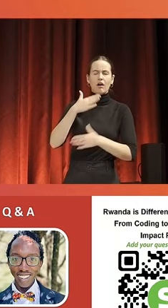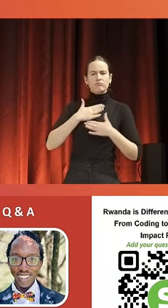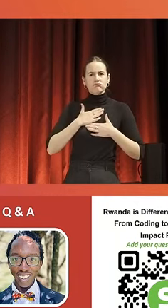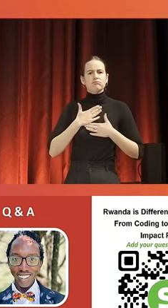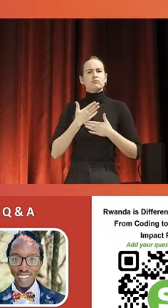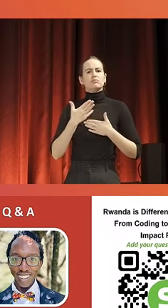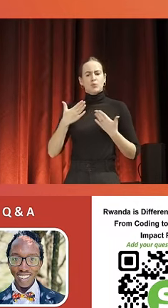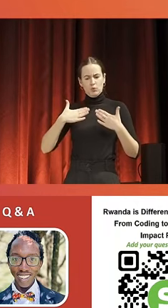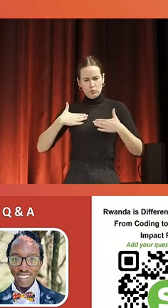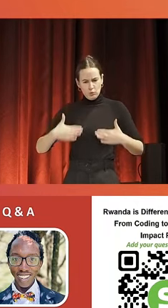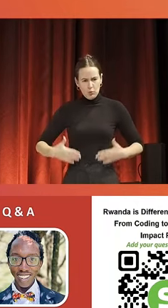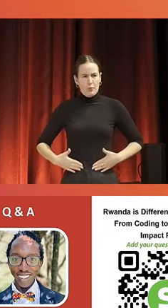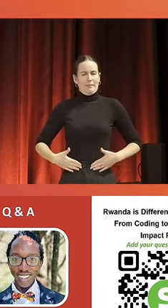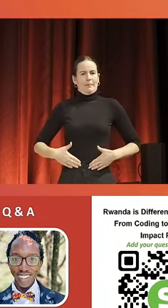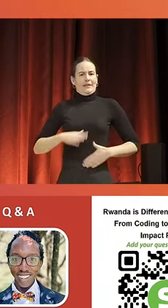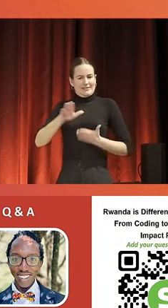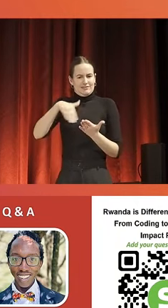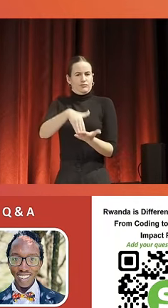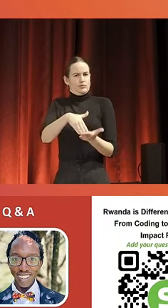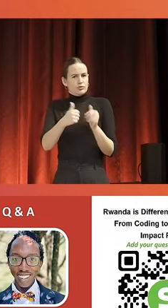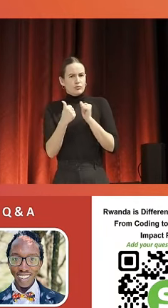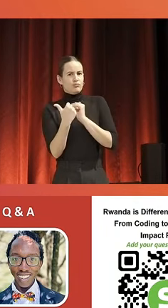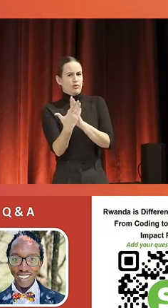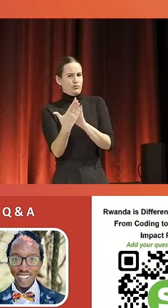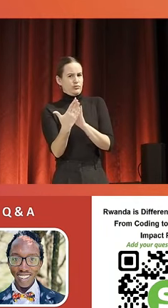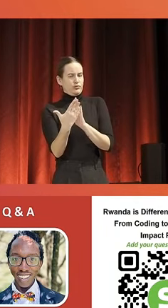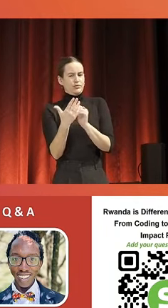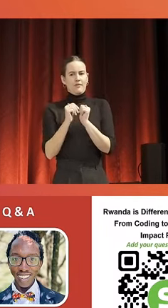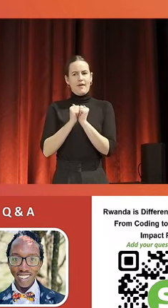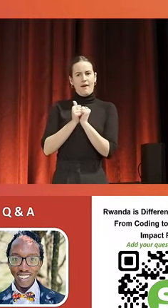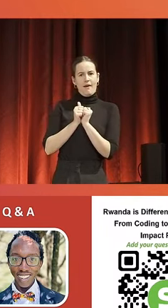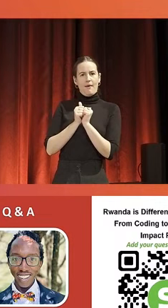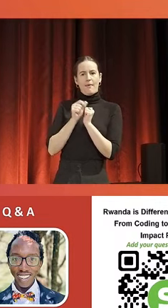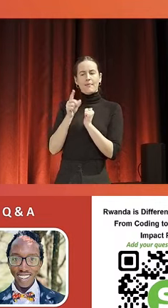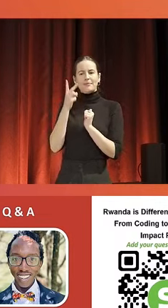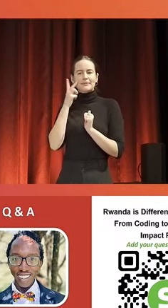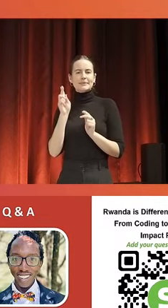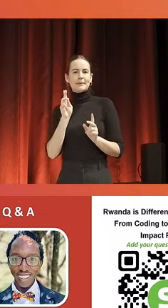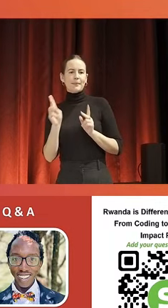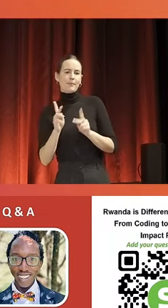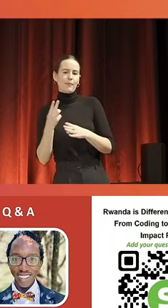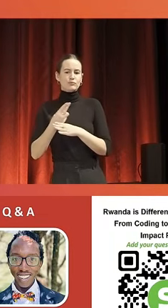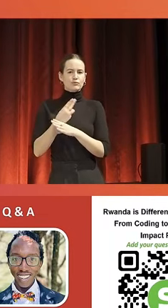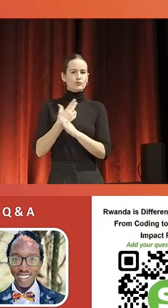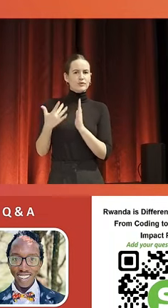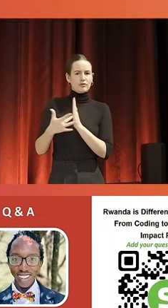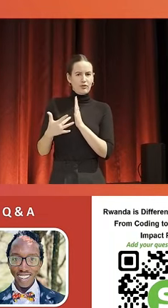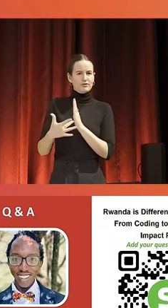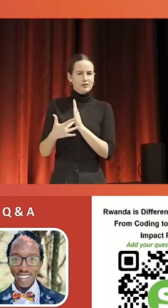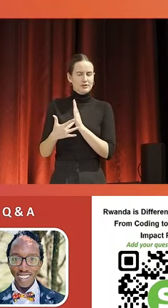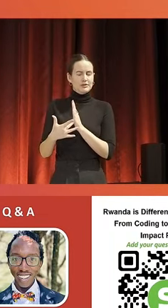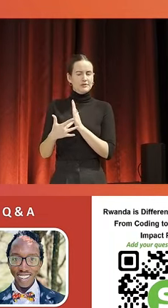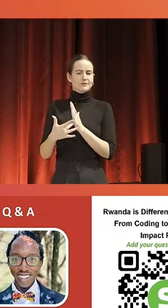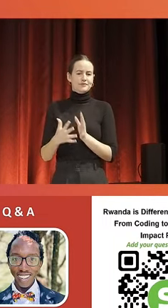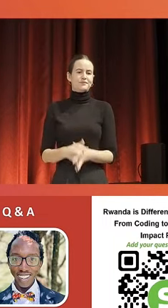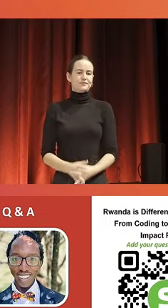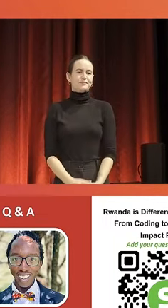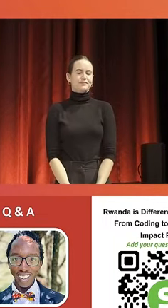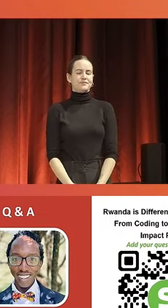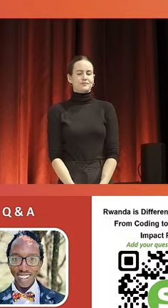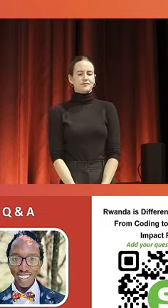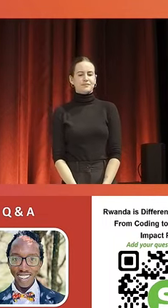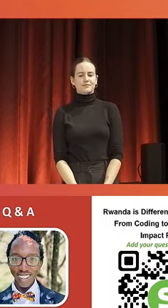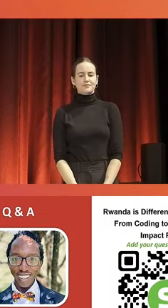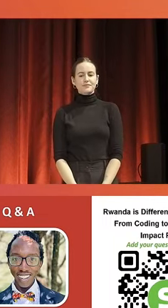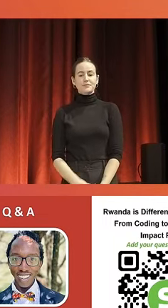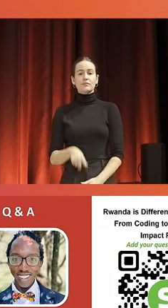human-centered approach of how you see users. And do you see a role of